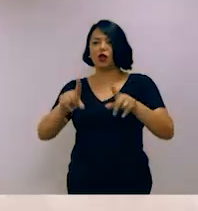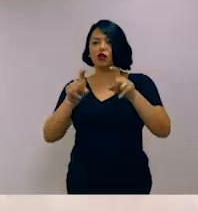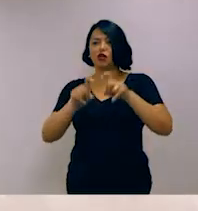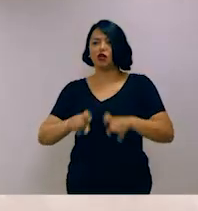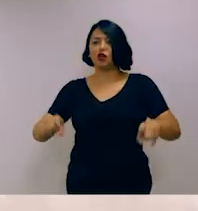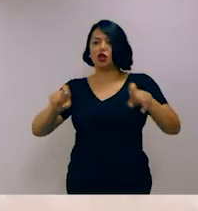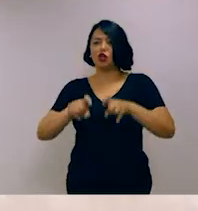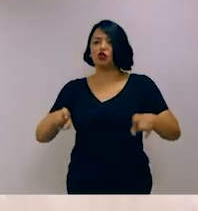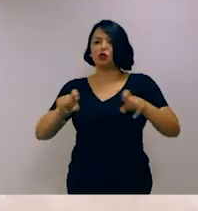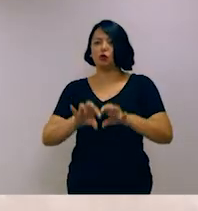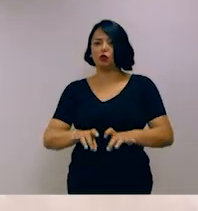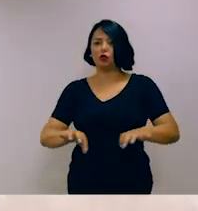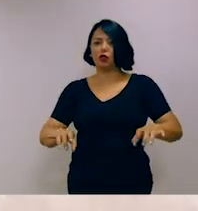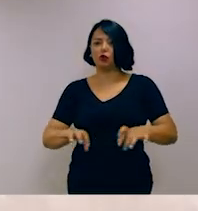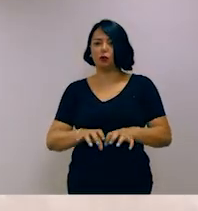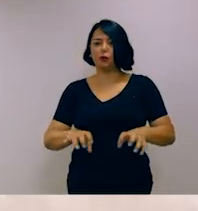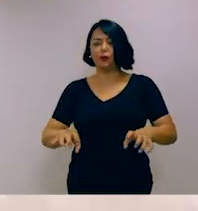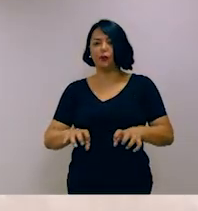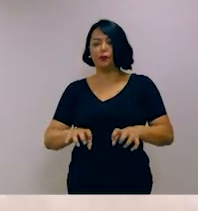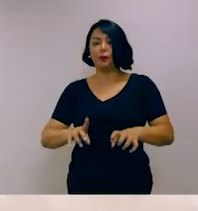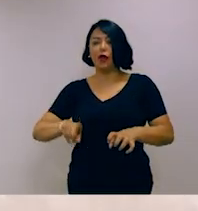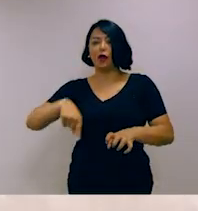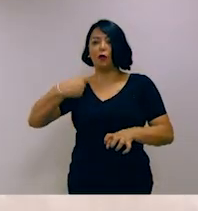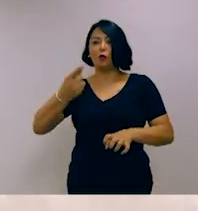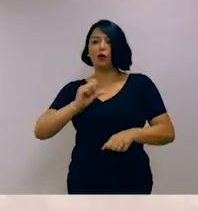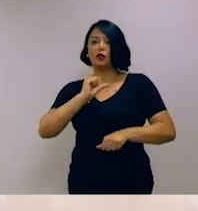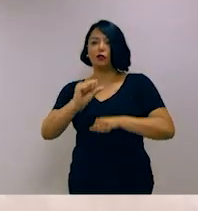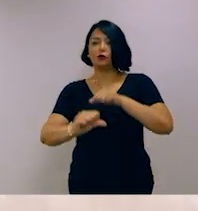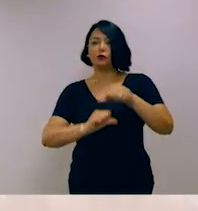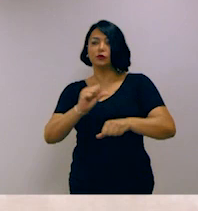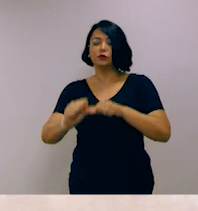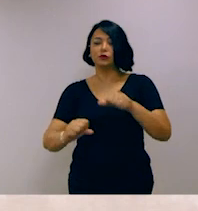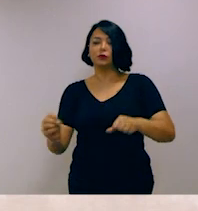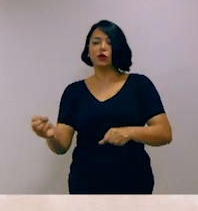language. So after they are transformed,